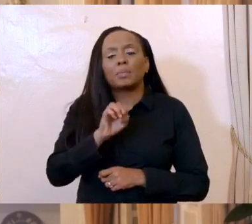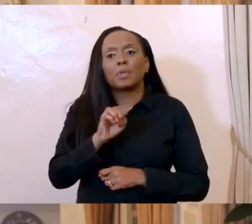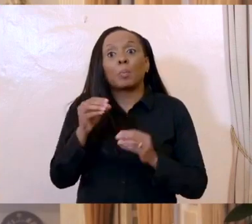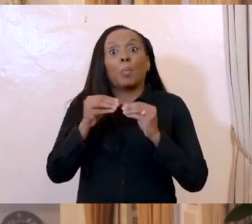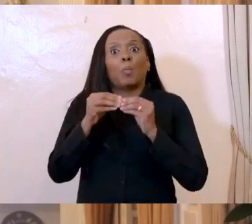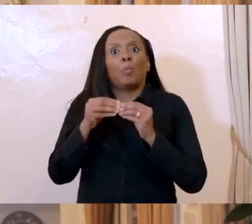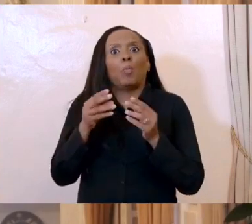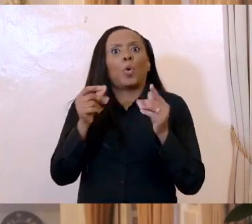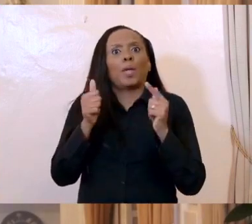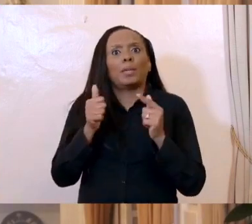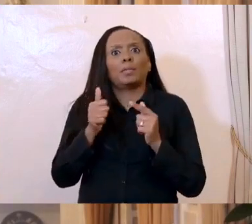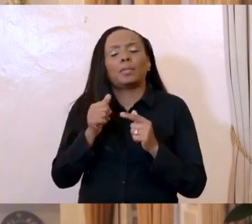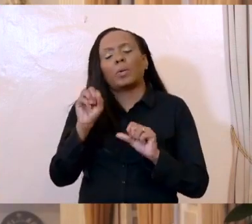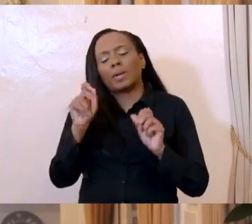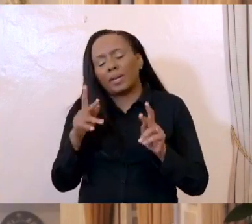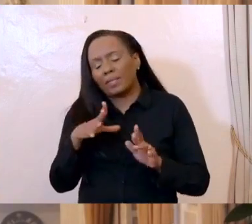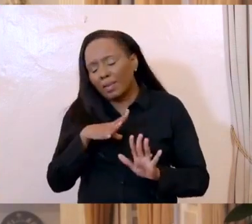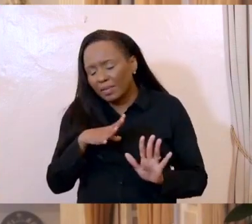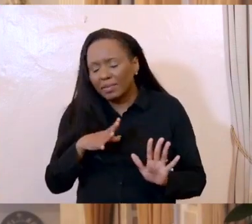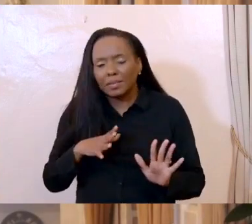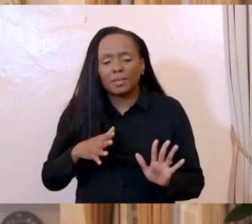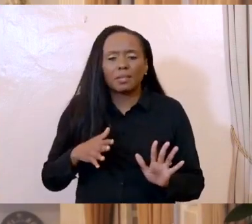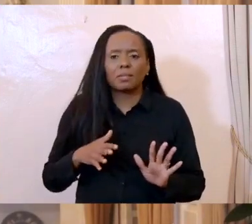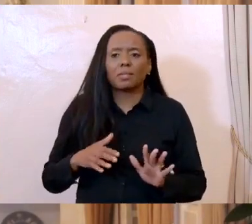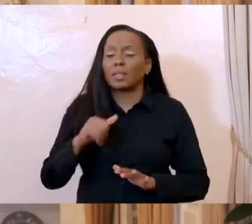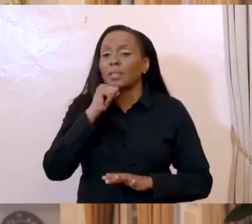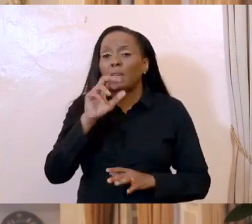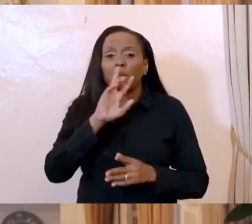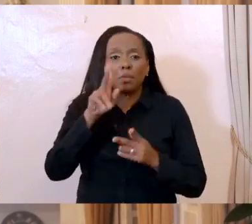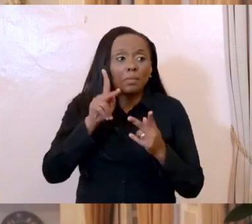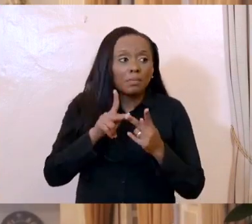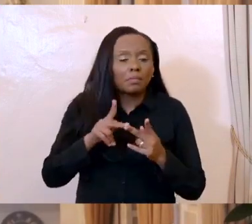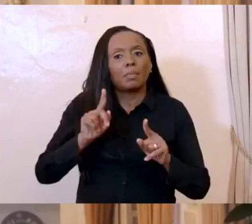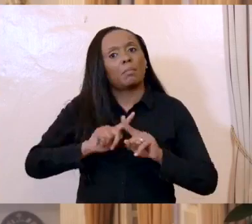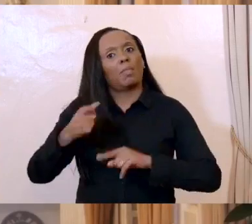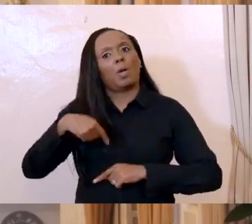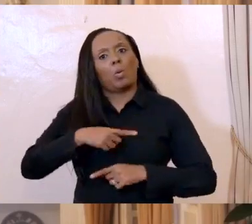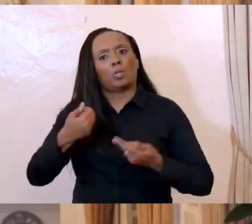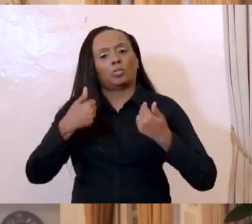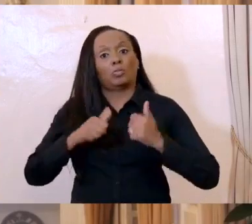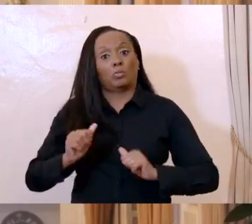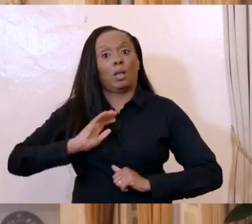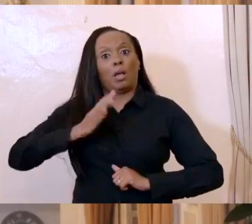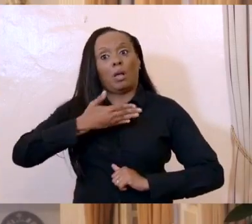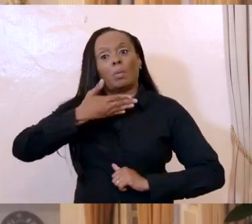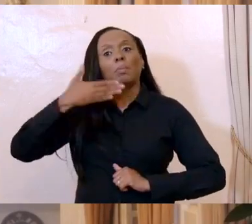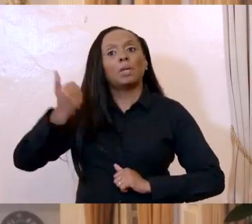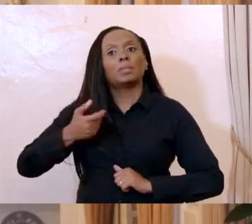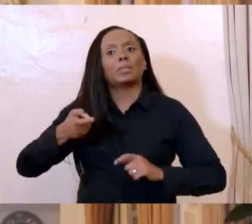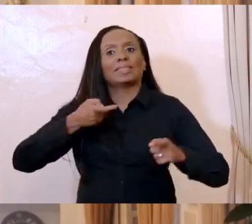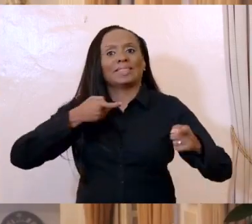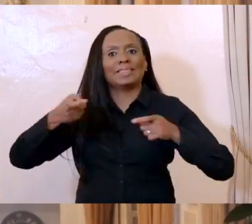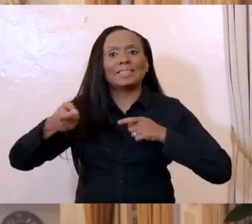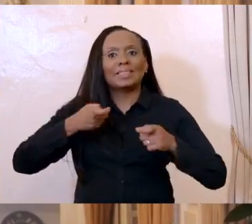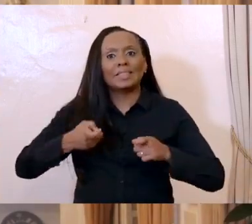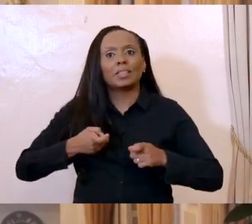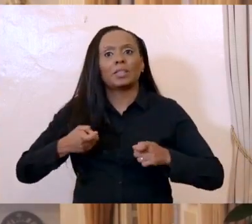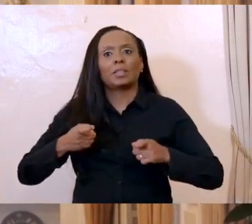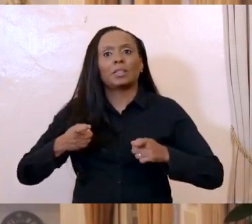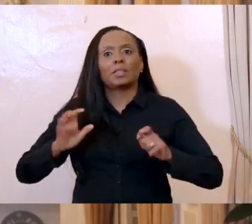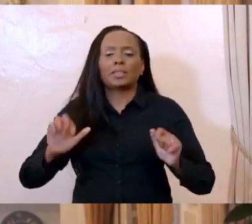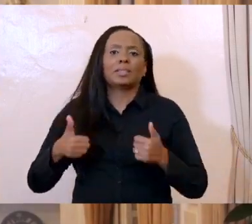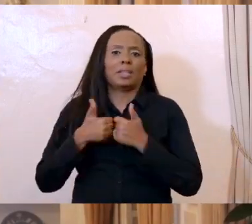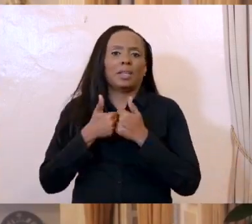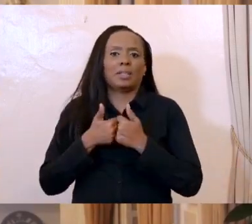to do everything perfectly. But what I can say is that we've tried our best to deal with what we have been facing here in